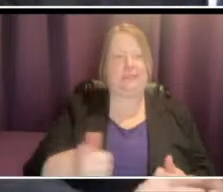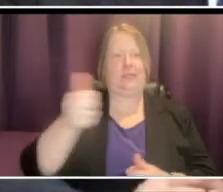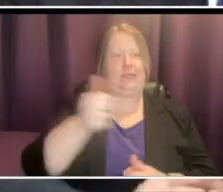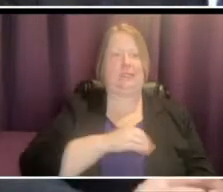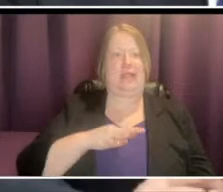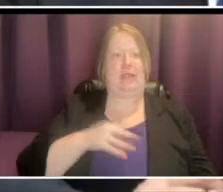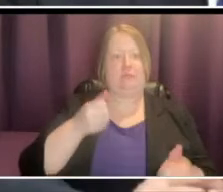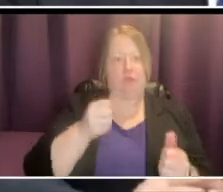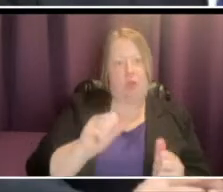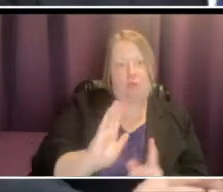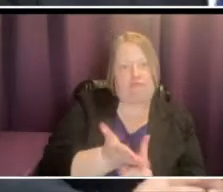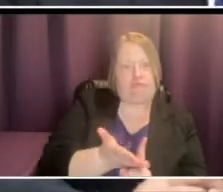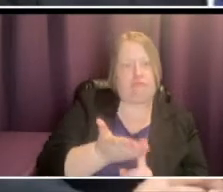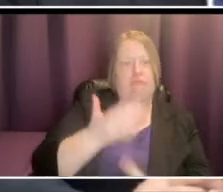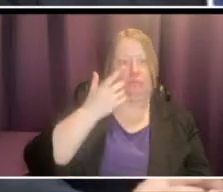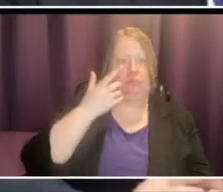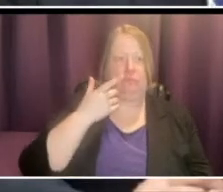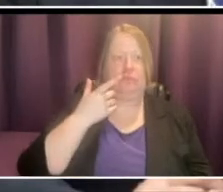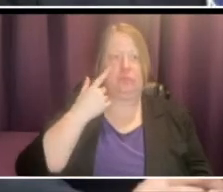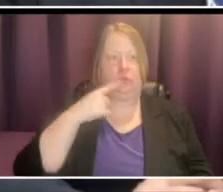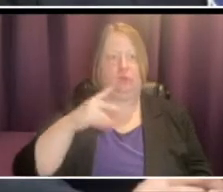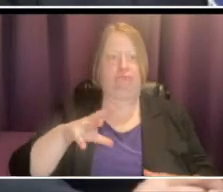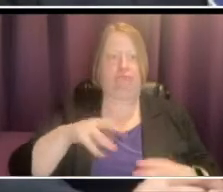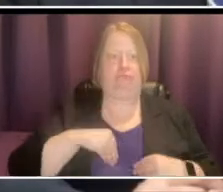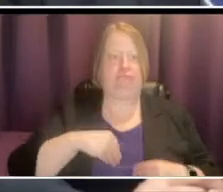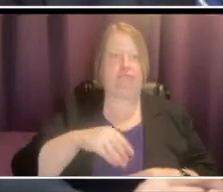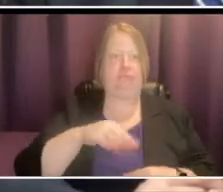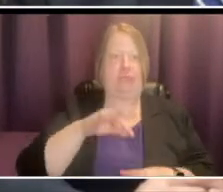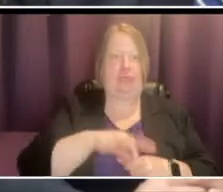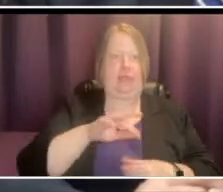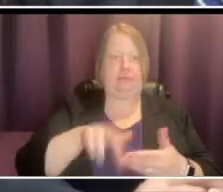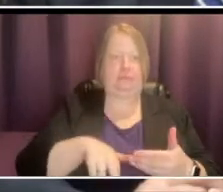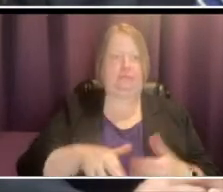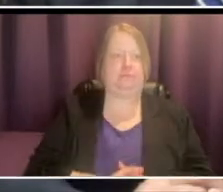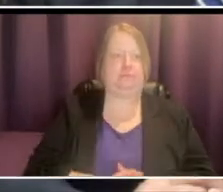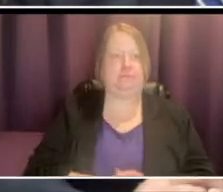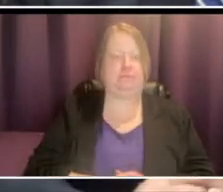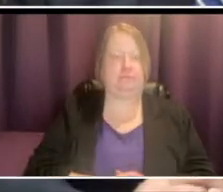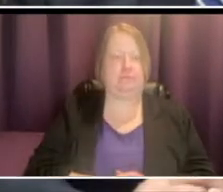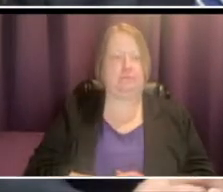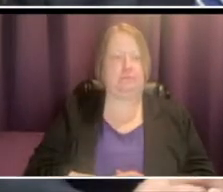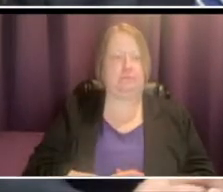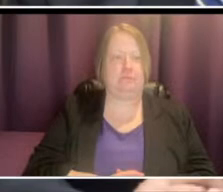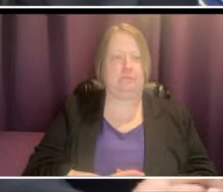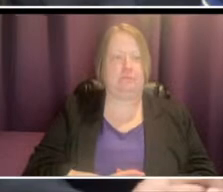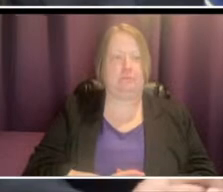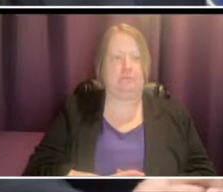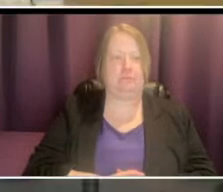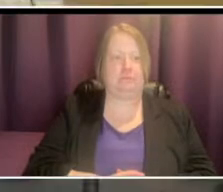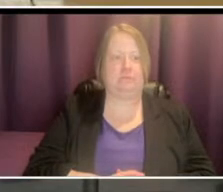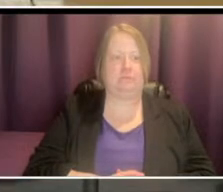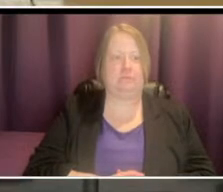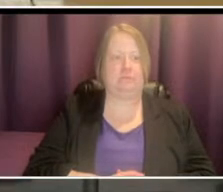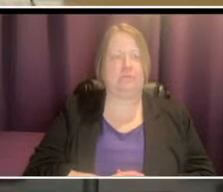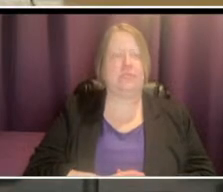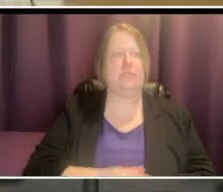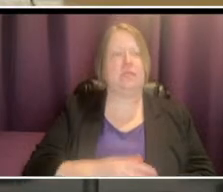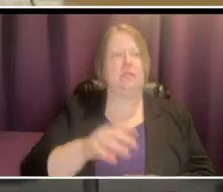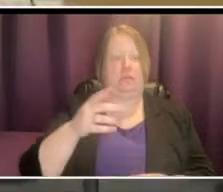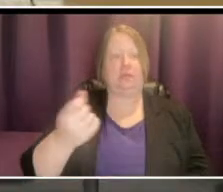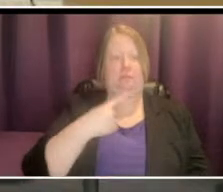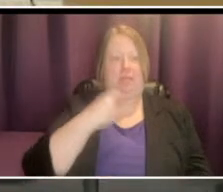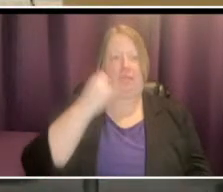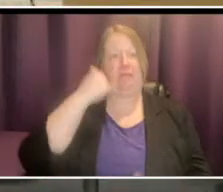But if your question is that I believe he should concede the election at a point in time, yes, I did. December